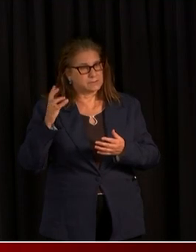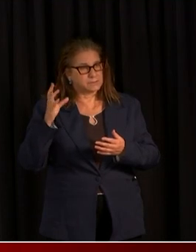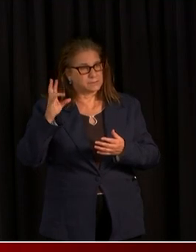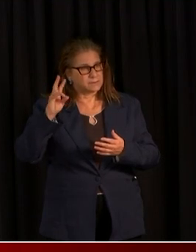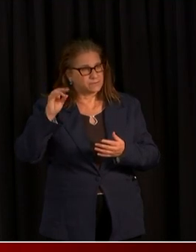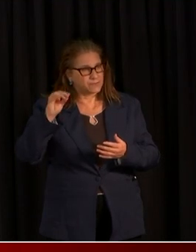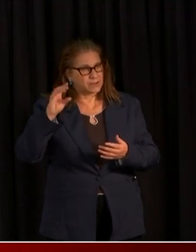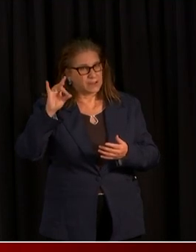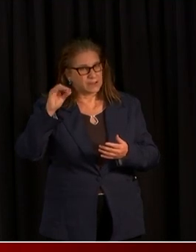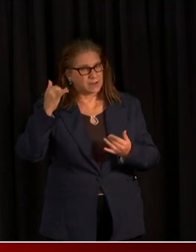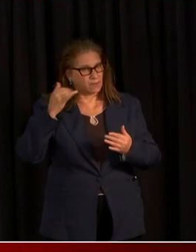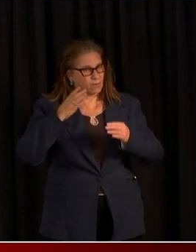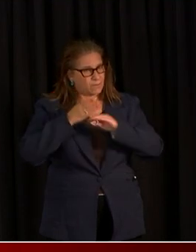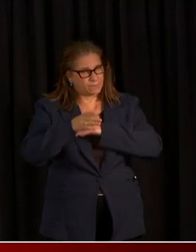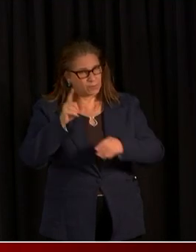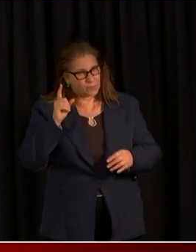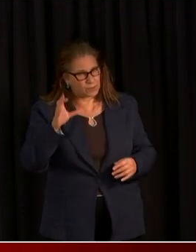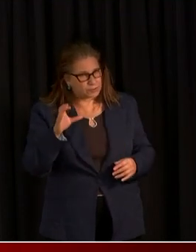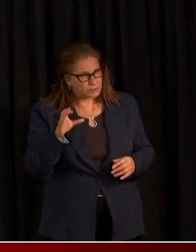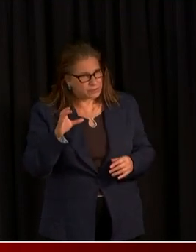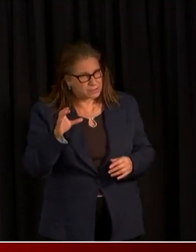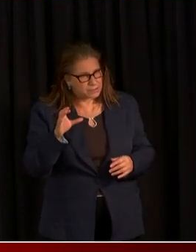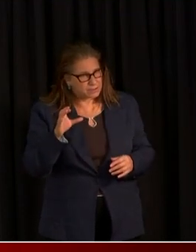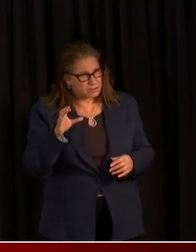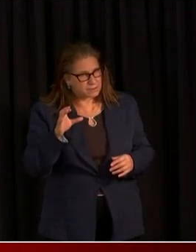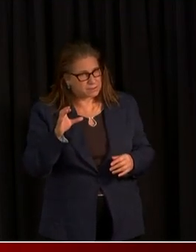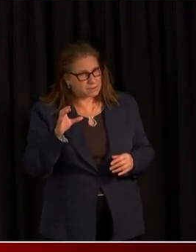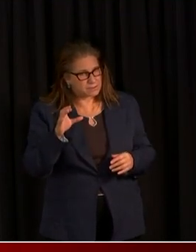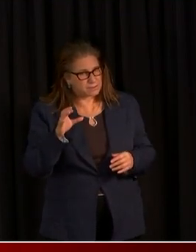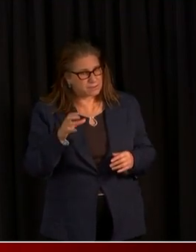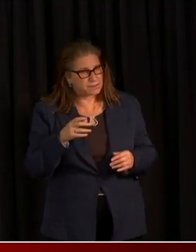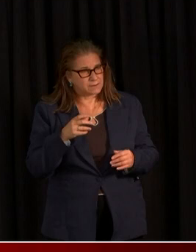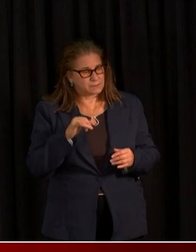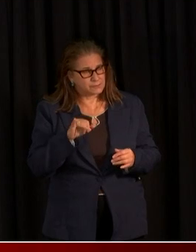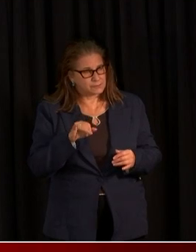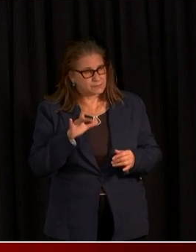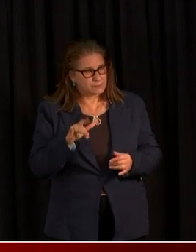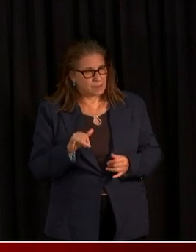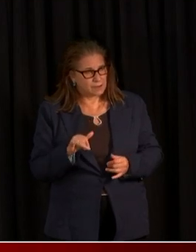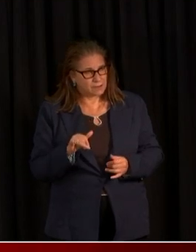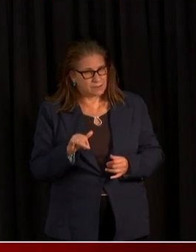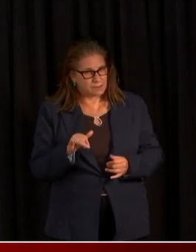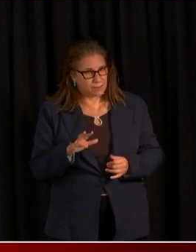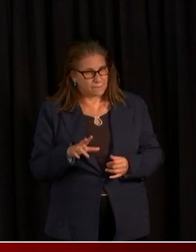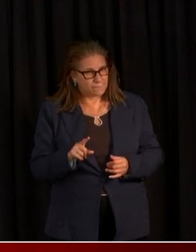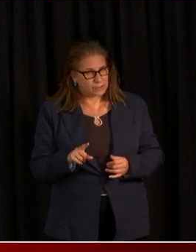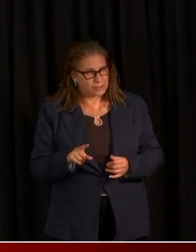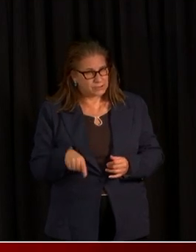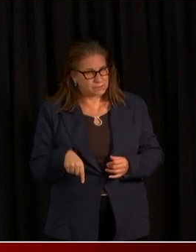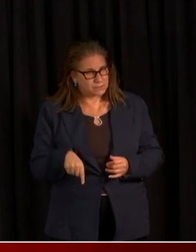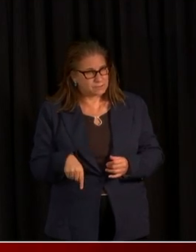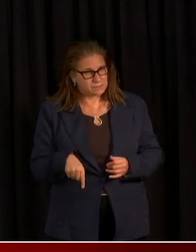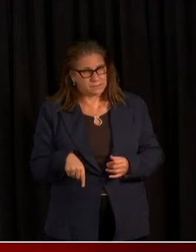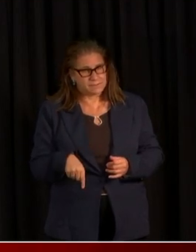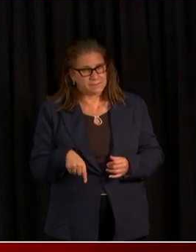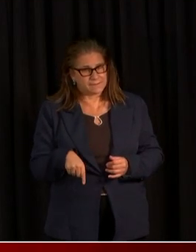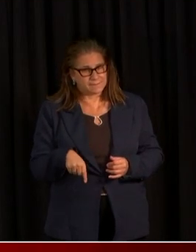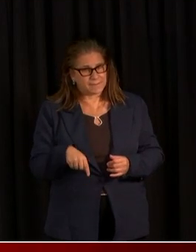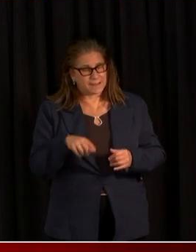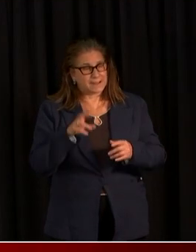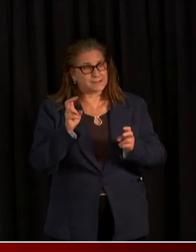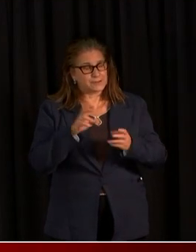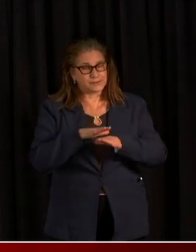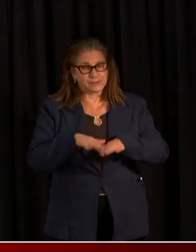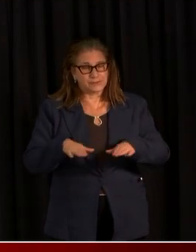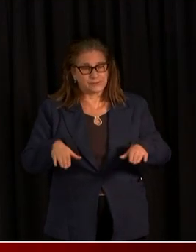know you said you're not going to make the decision until July 31st, but is it realistic to expect in-class